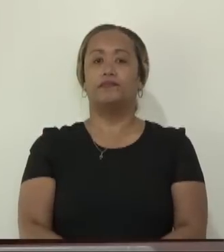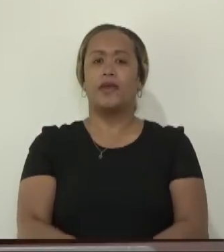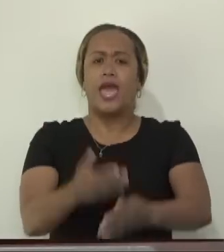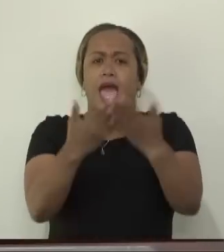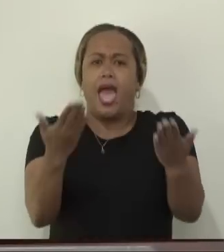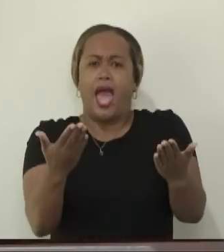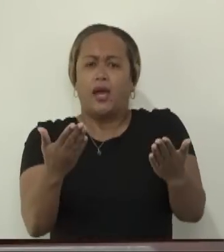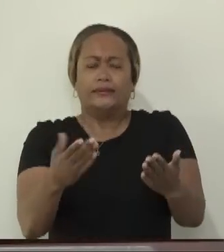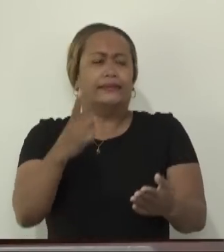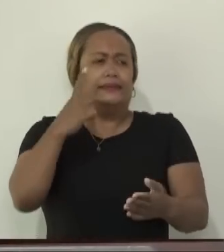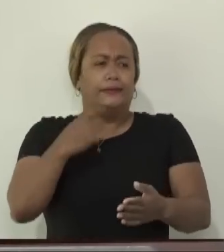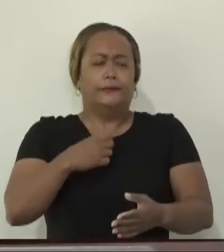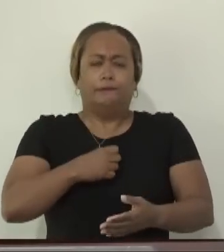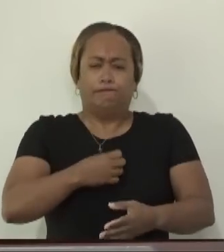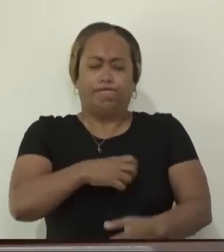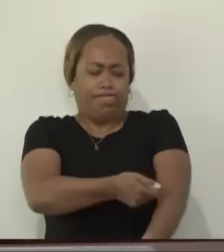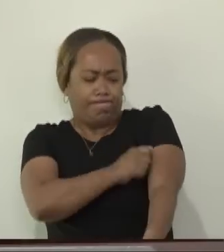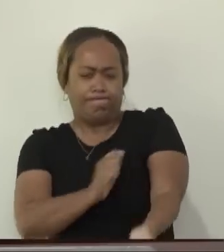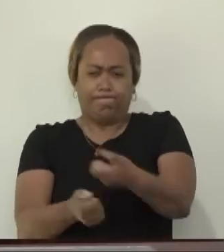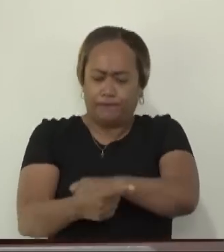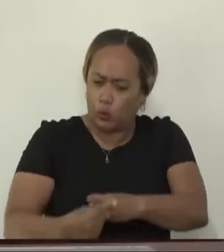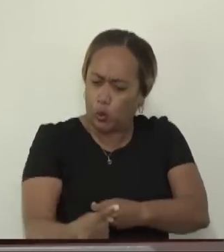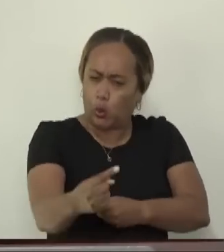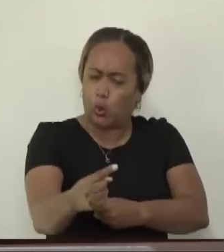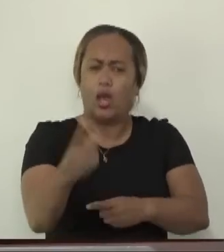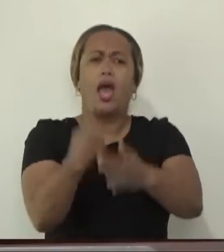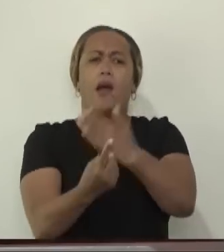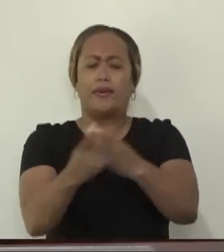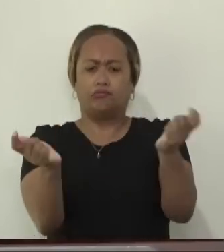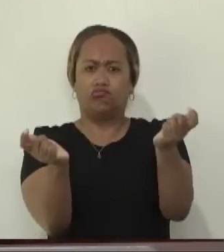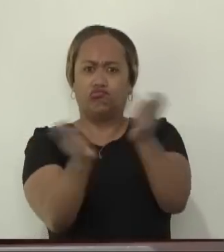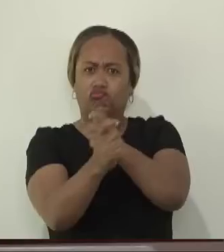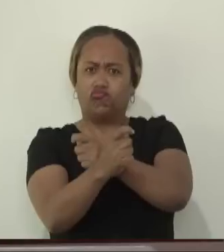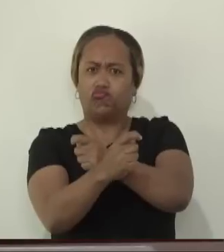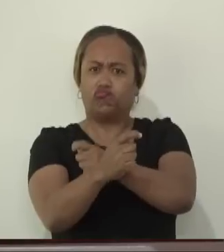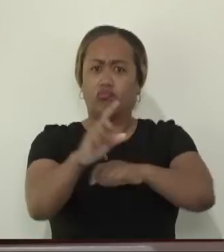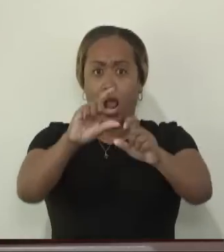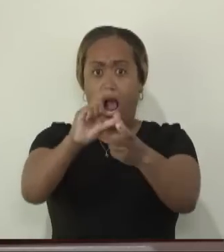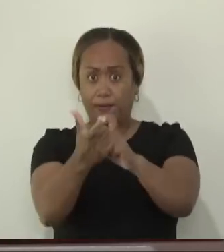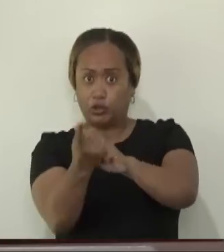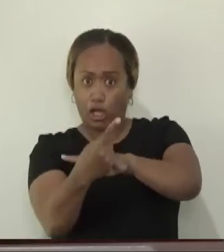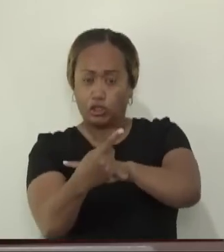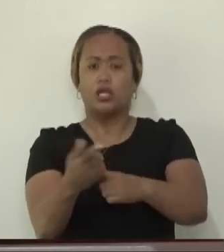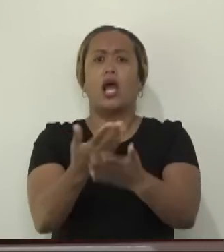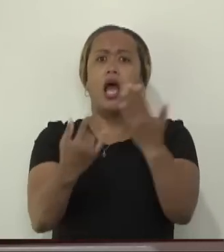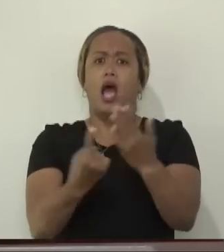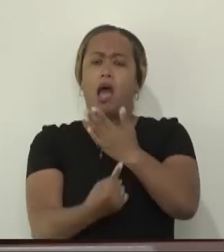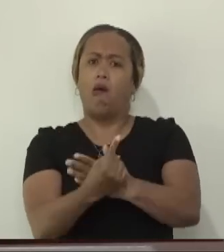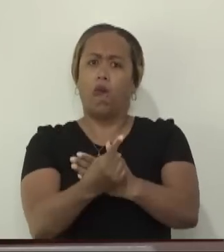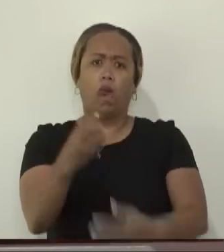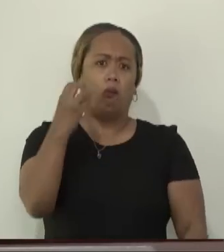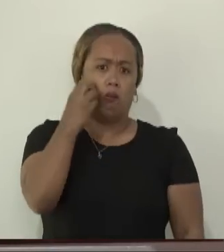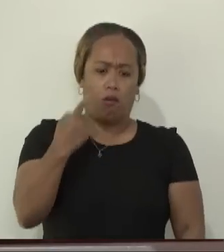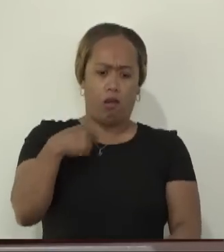The relentless impacts of climate change have left our people vulnerable